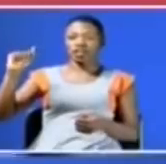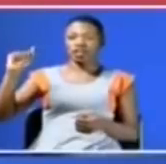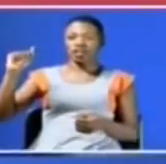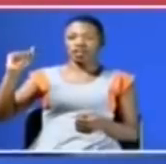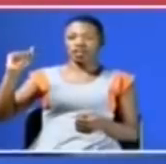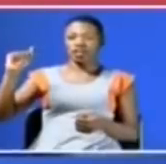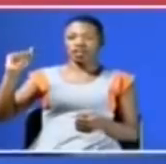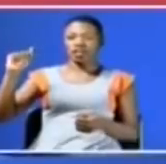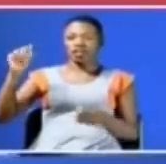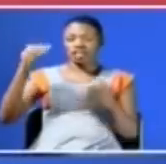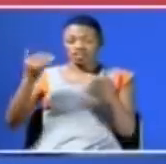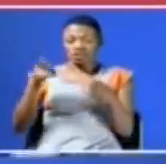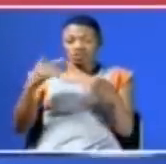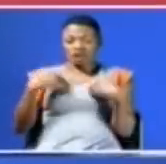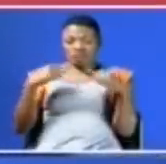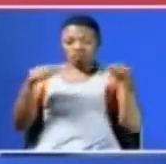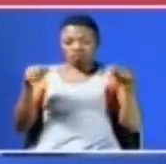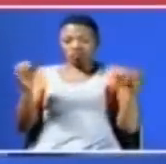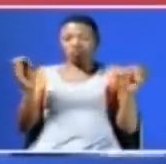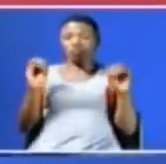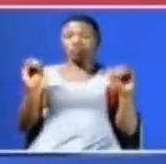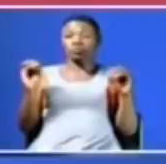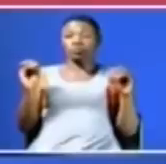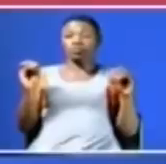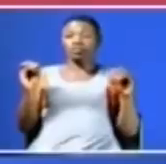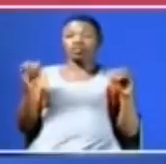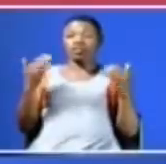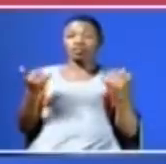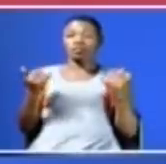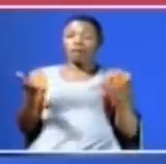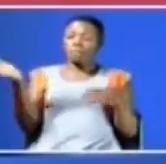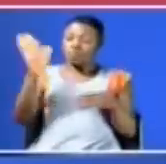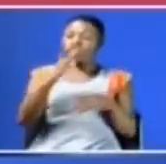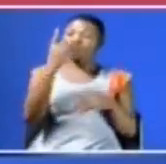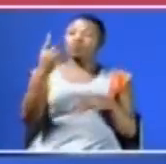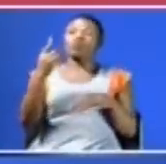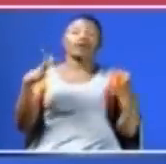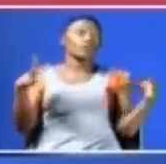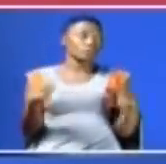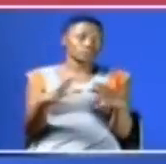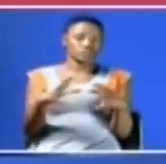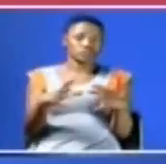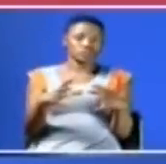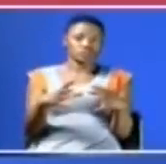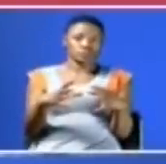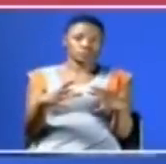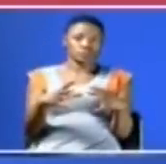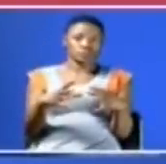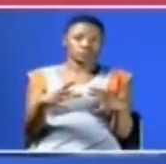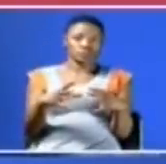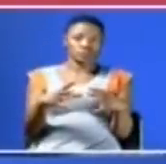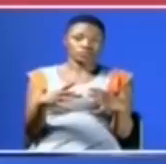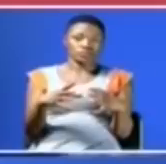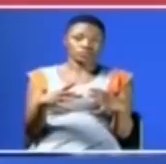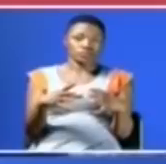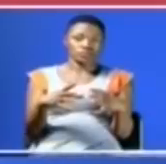don't have an opposition. So again, it's almost back to one party. Okay. One party system. We call negotiated